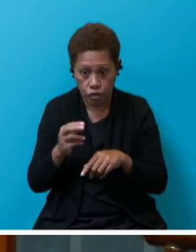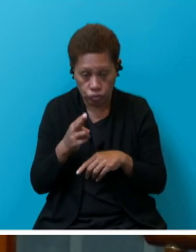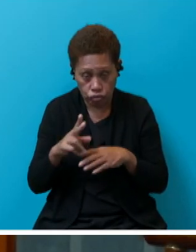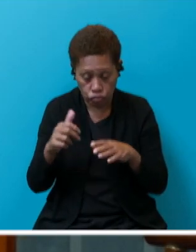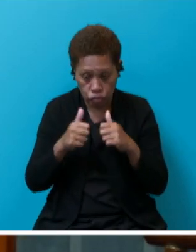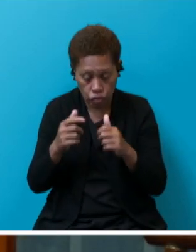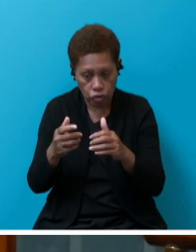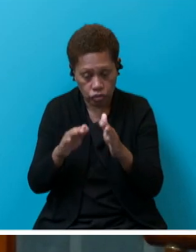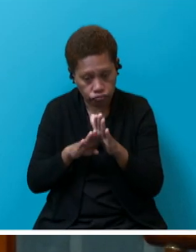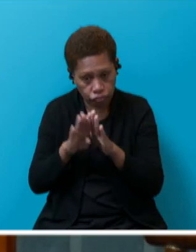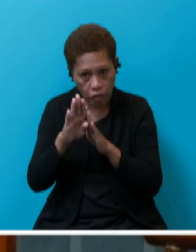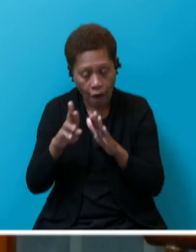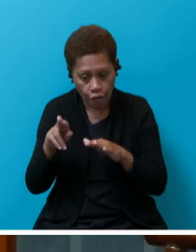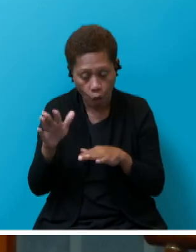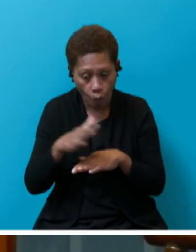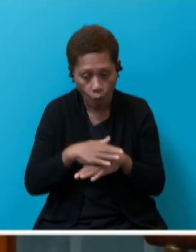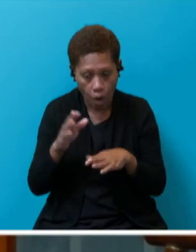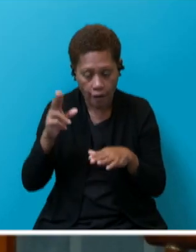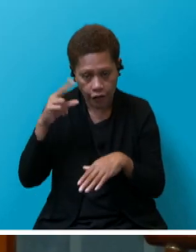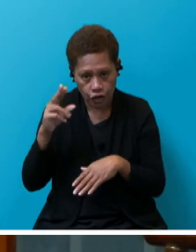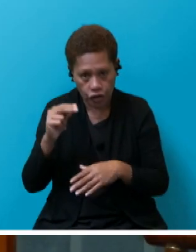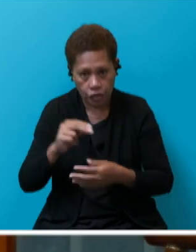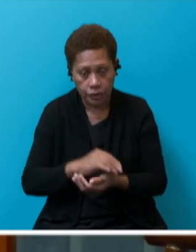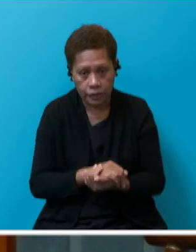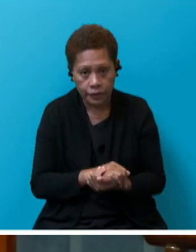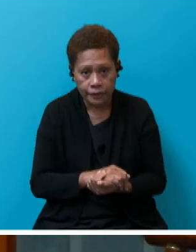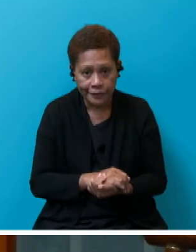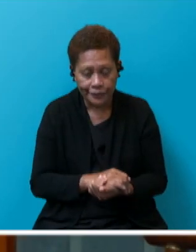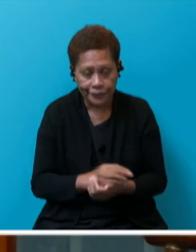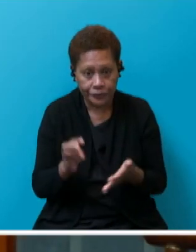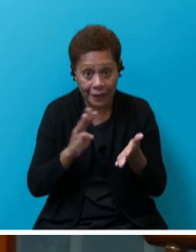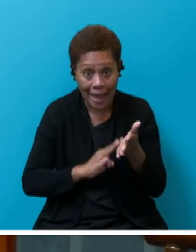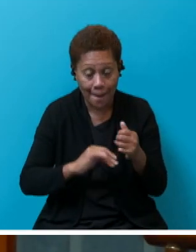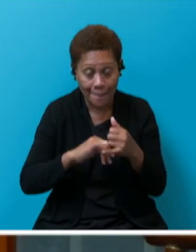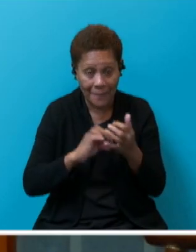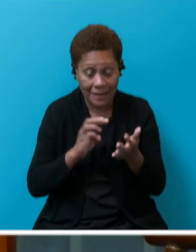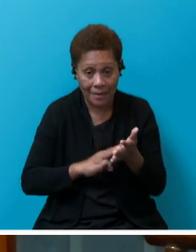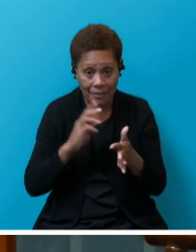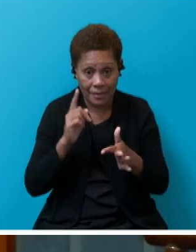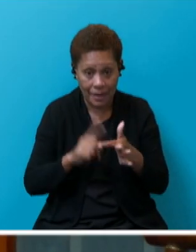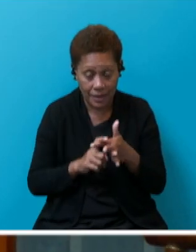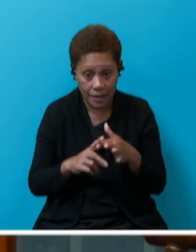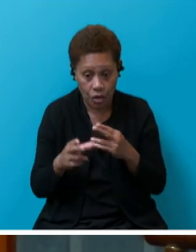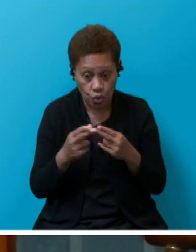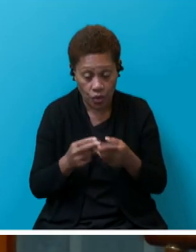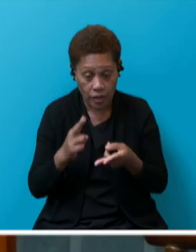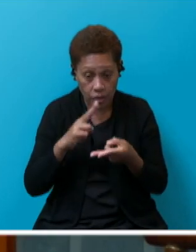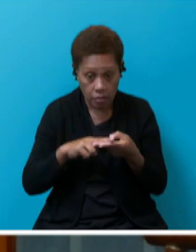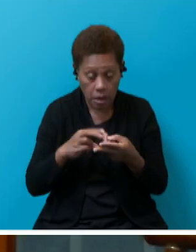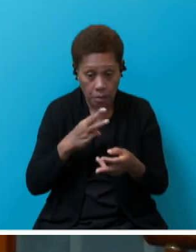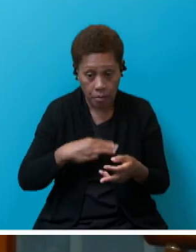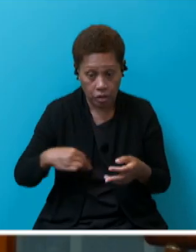for all Fijians. The MSME Fiji unit within the Ministry of